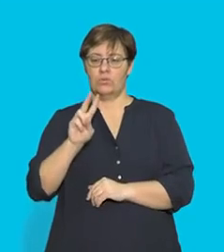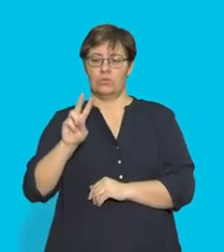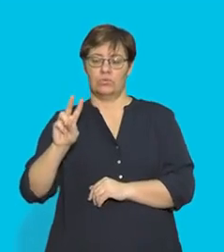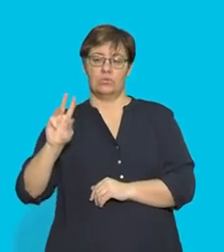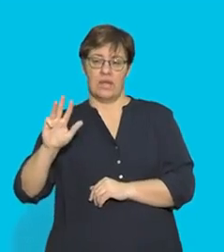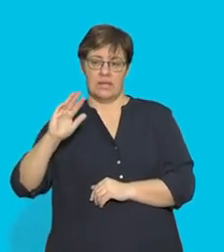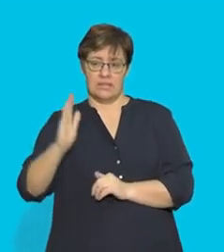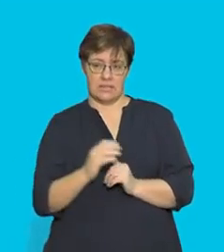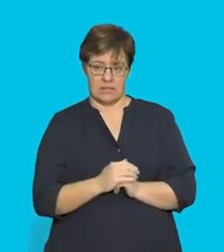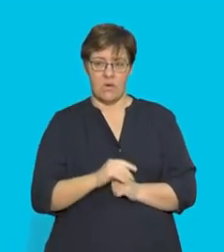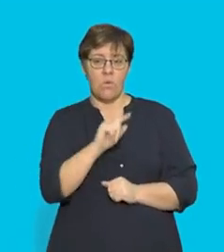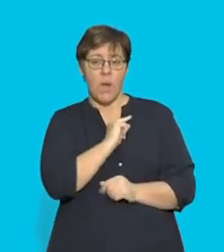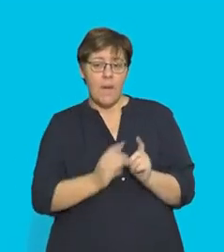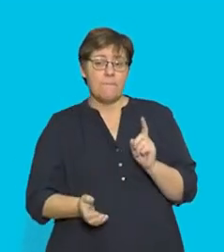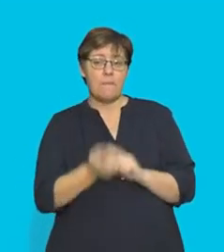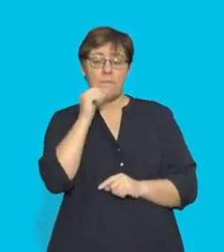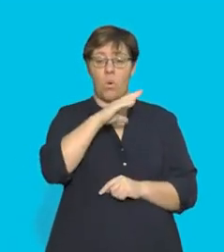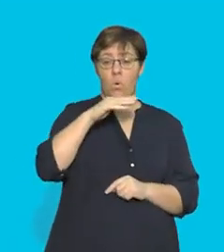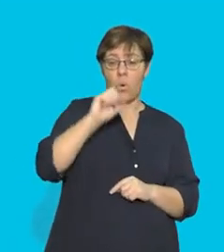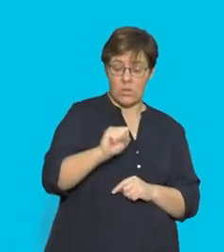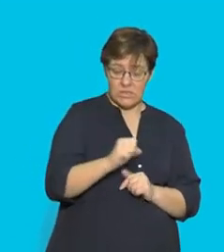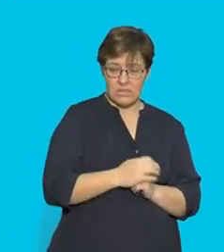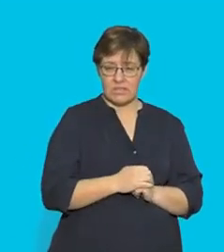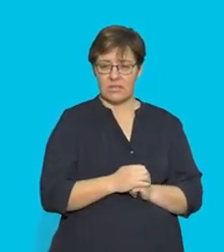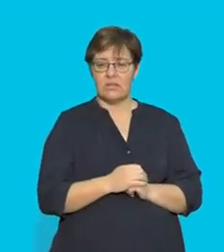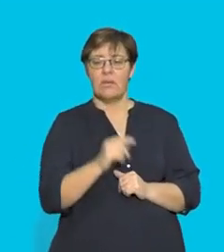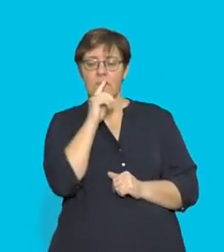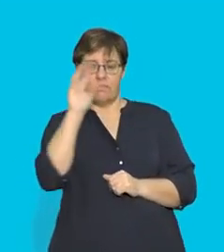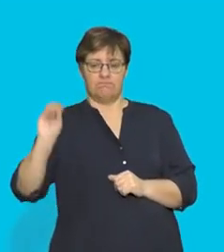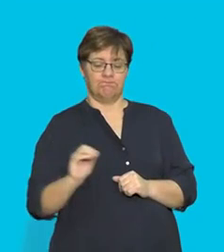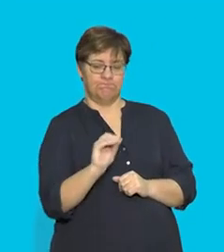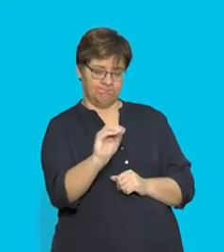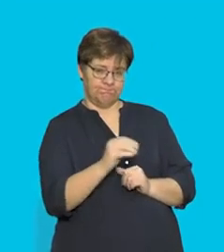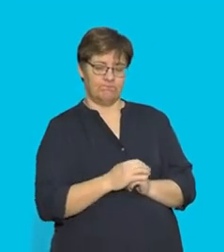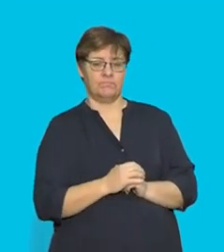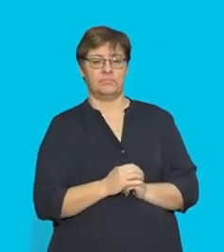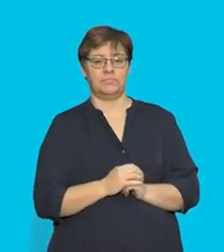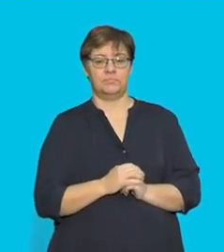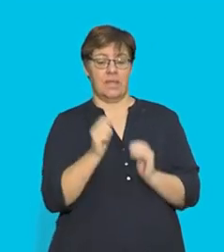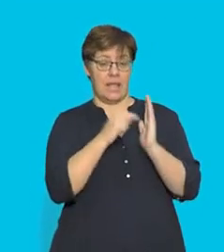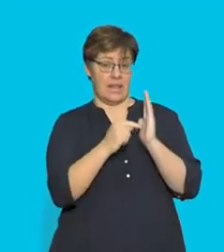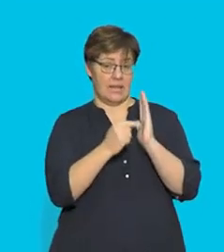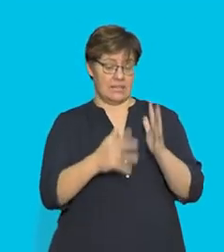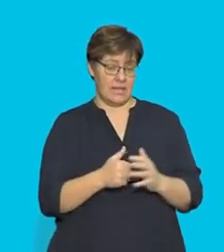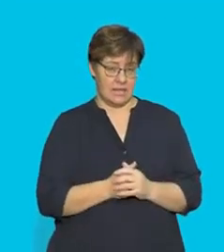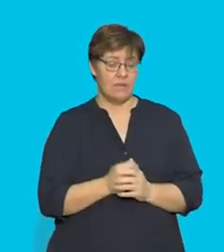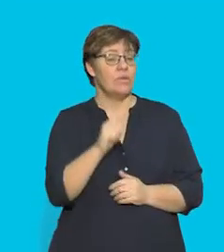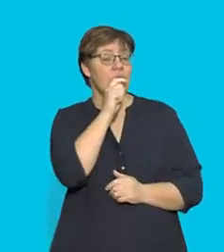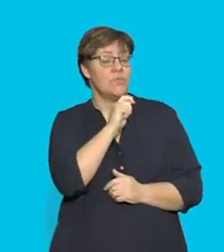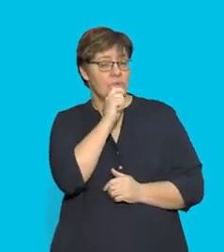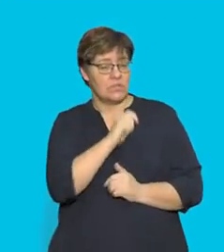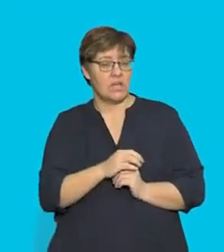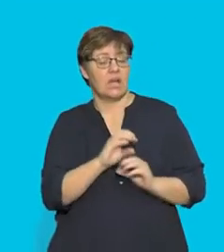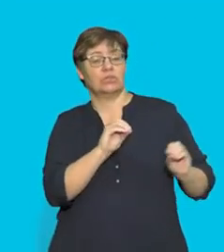we're finding cos, we'll have to put this into our calculator, and we need to put this into our calculator using the